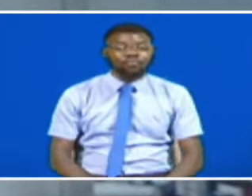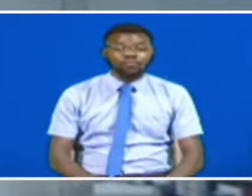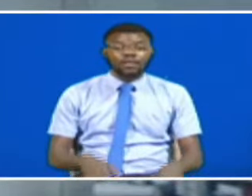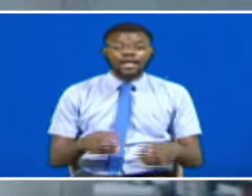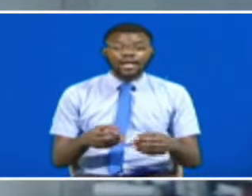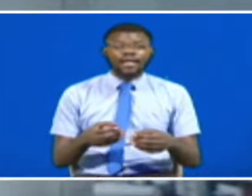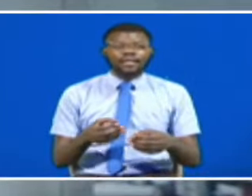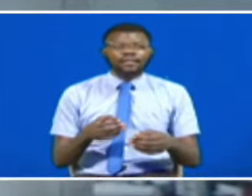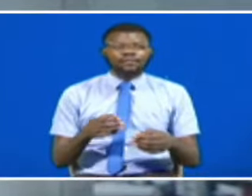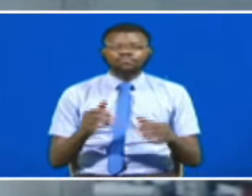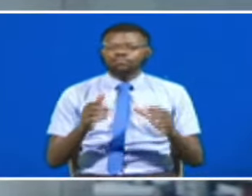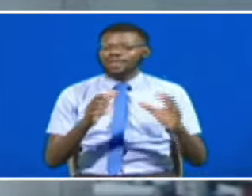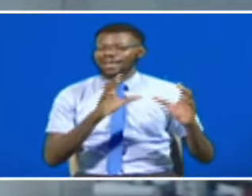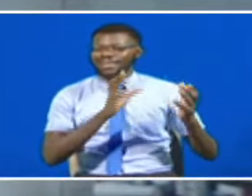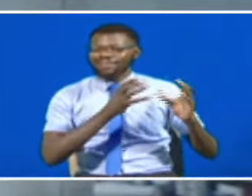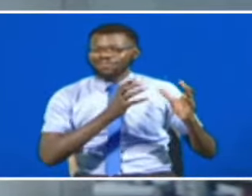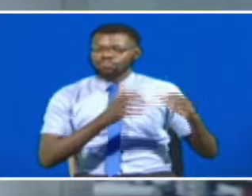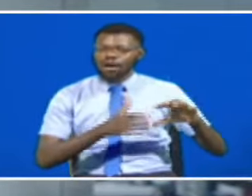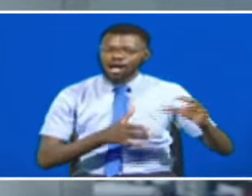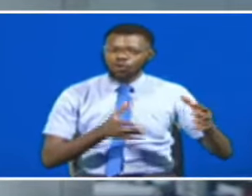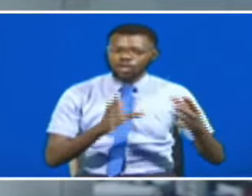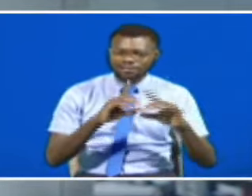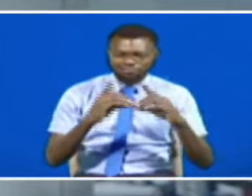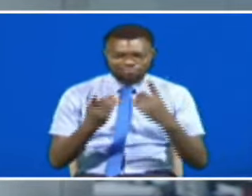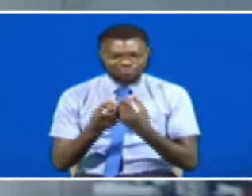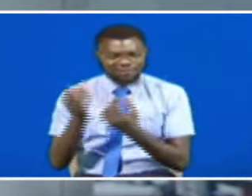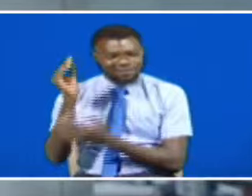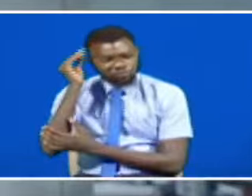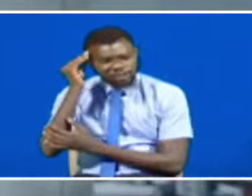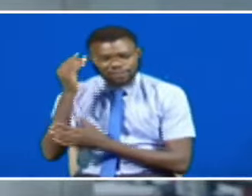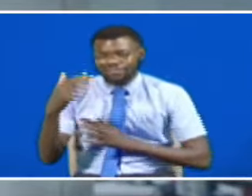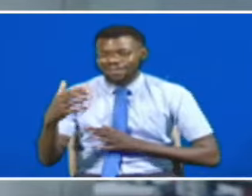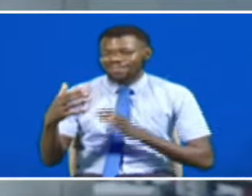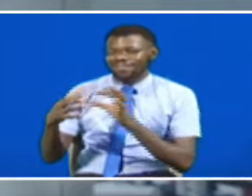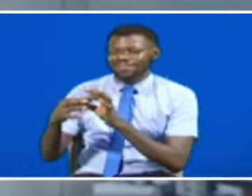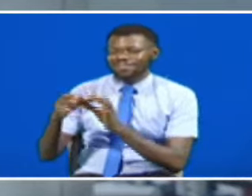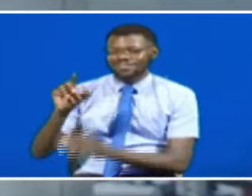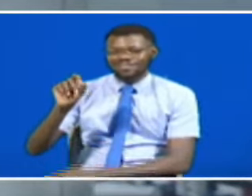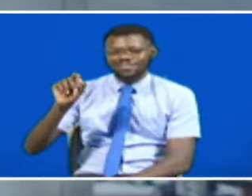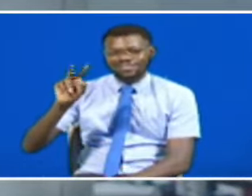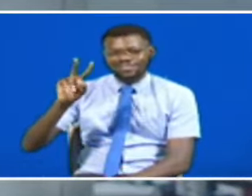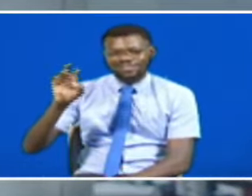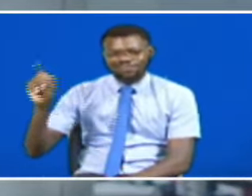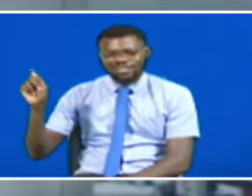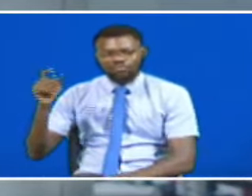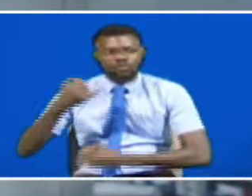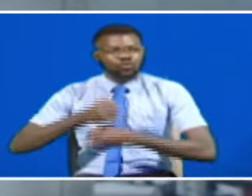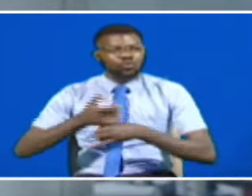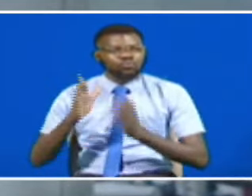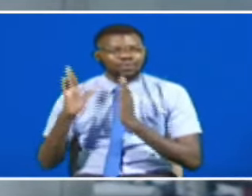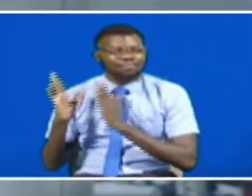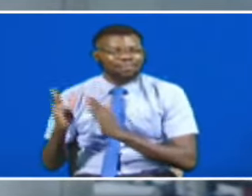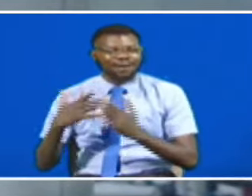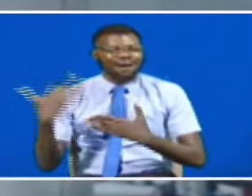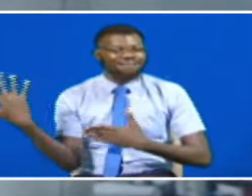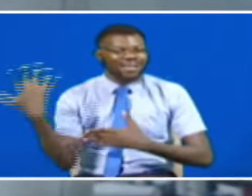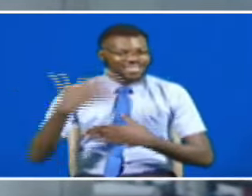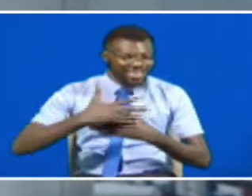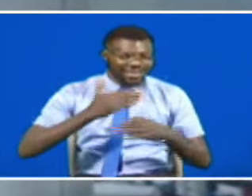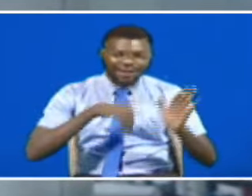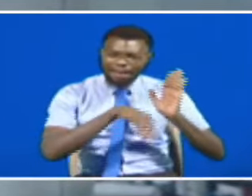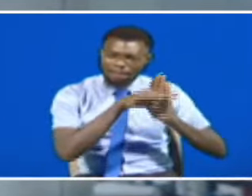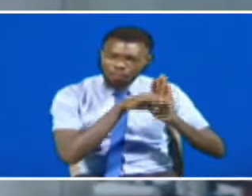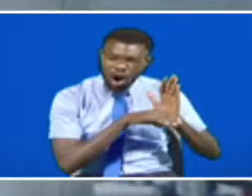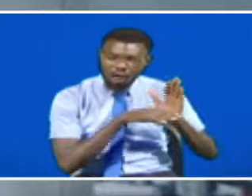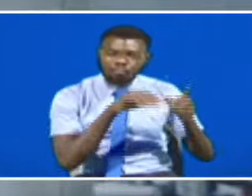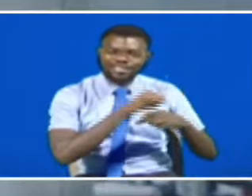challenges, the Kilifi County Department of Education, in collaboration with TVET institutions, organized a five-day training program